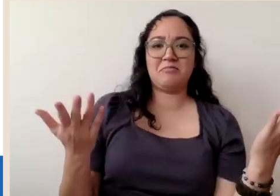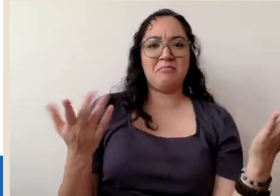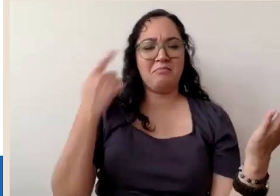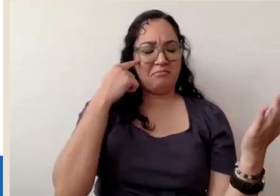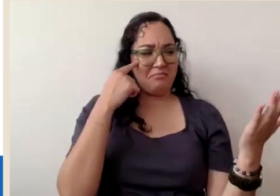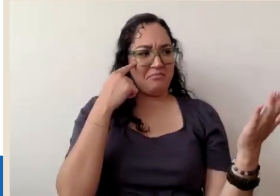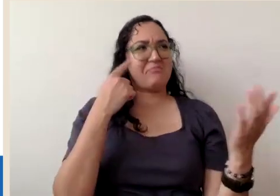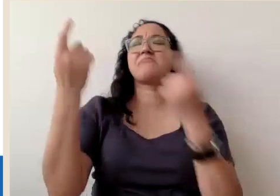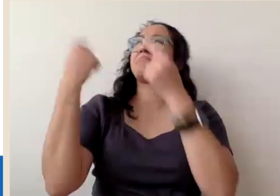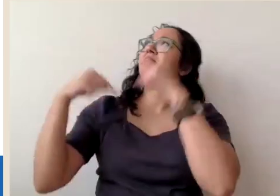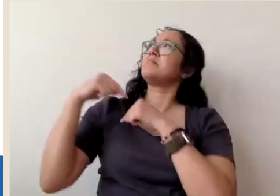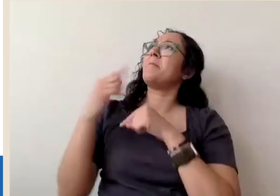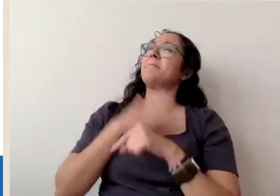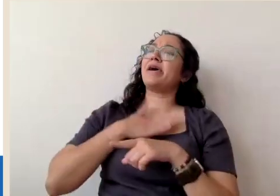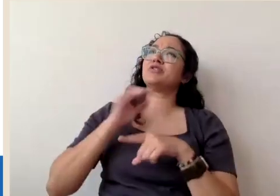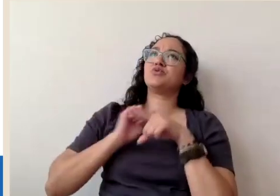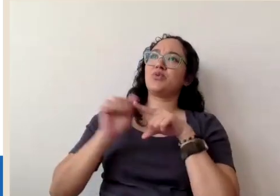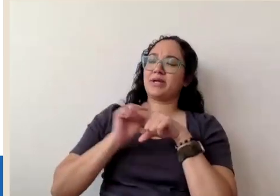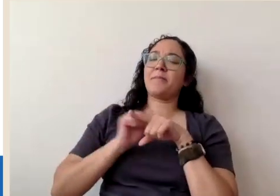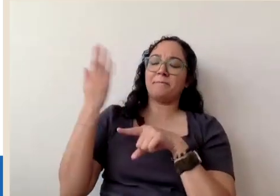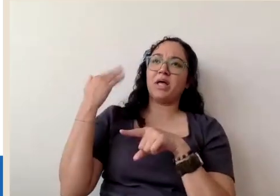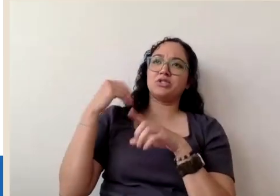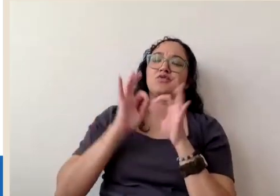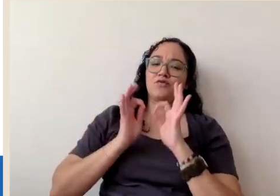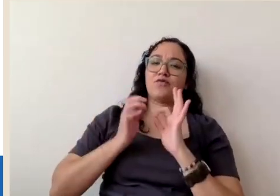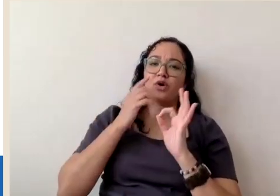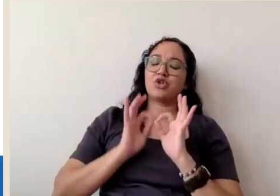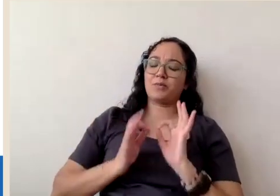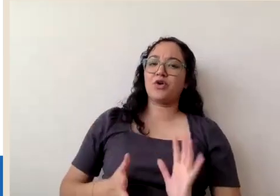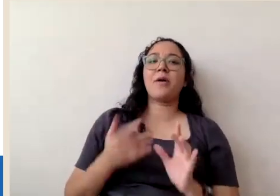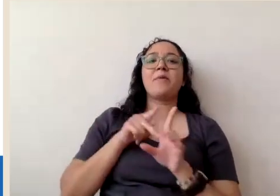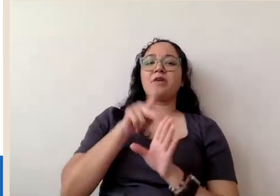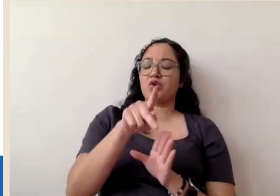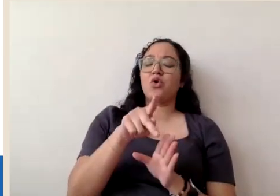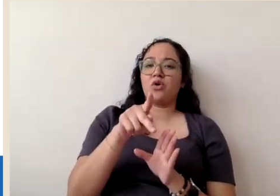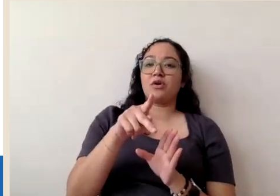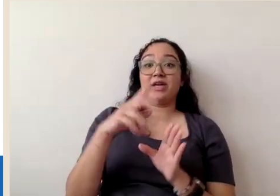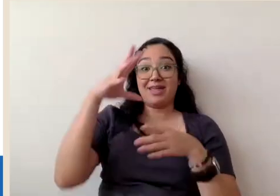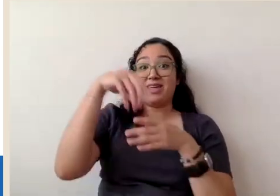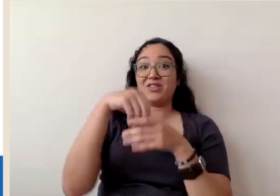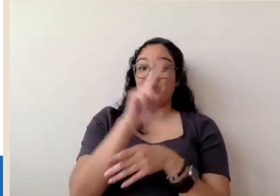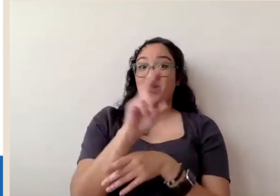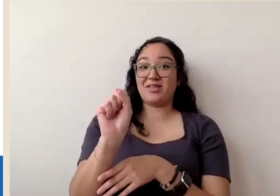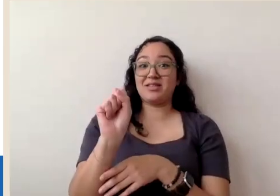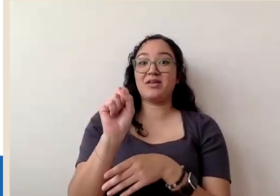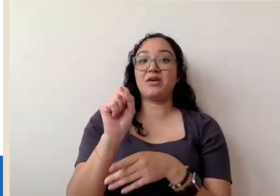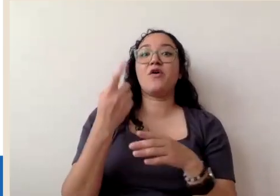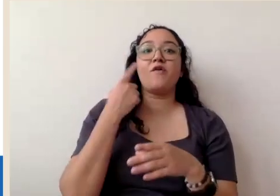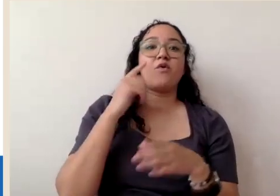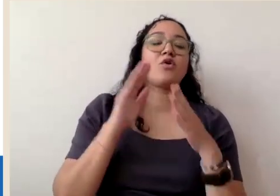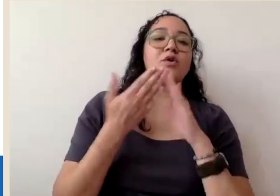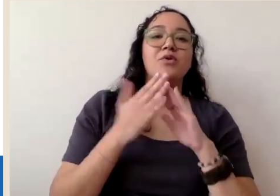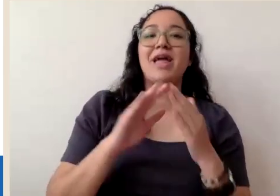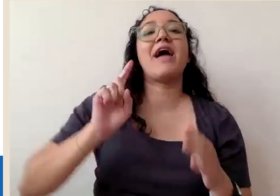I thought back to my training as an interpreter, that to be a professional interpreter in the United States, one has to be a community interpreter, one has to be at